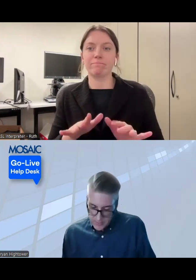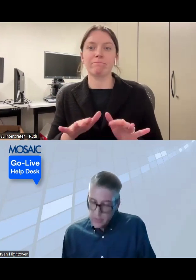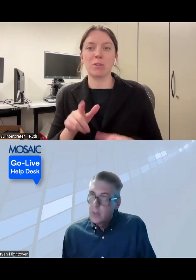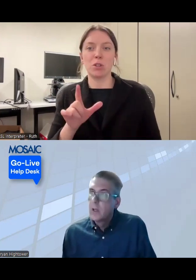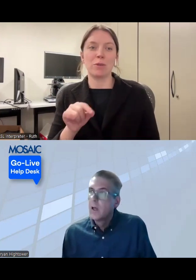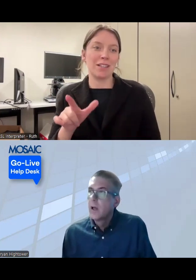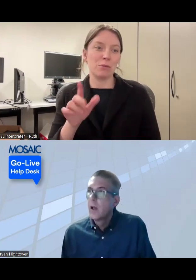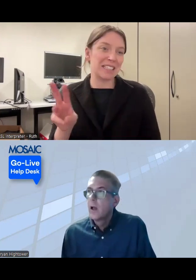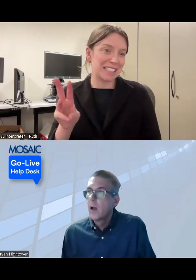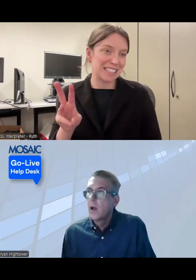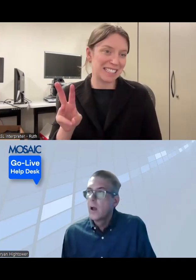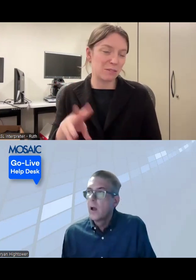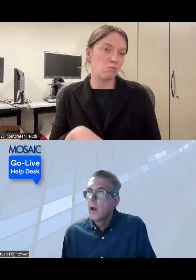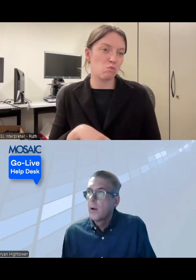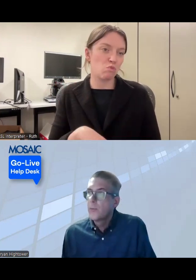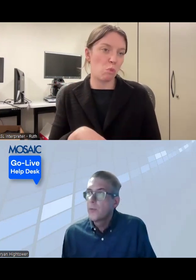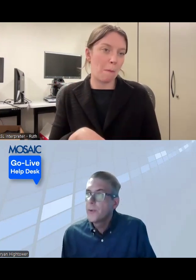FY26,